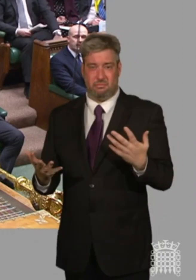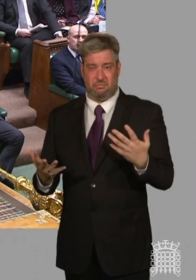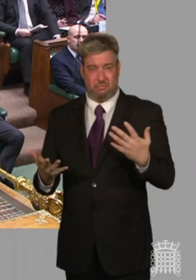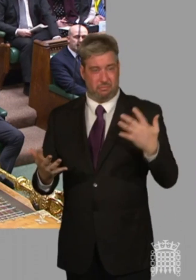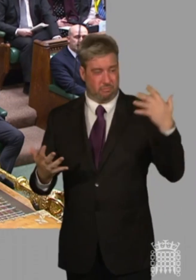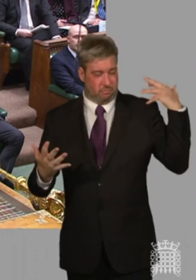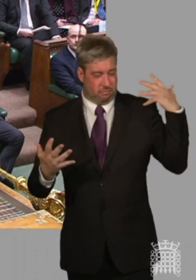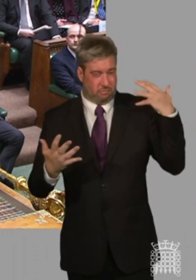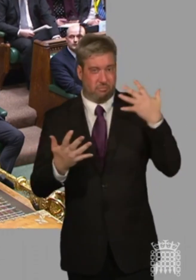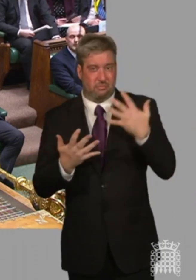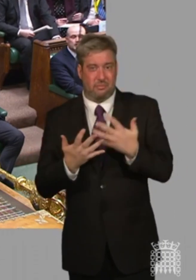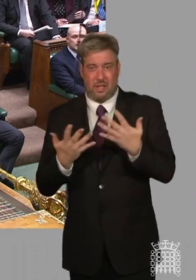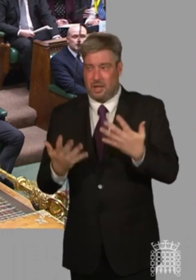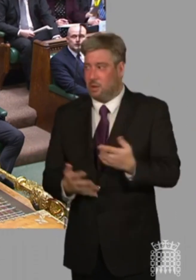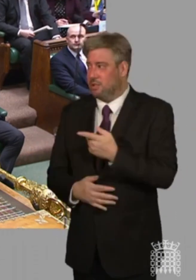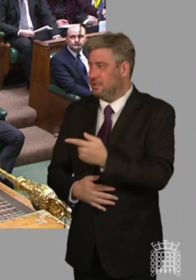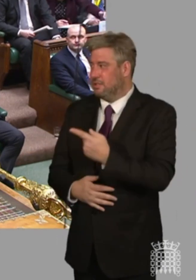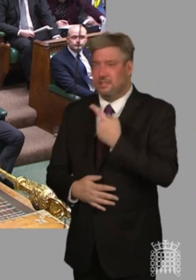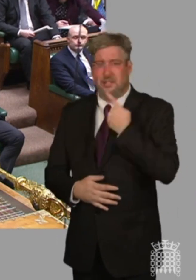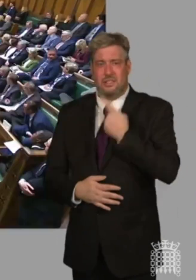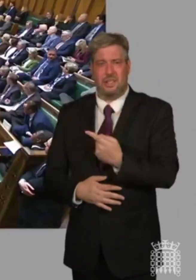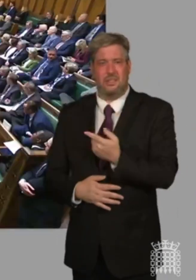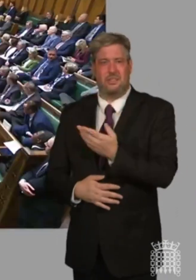Absolute. Of all.